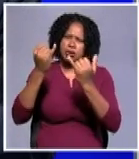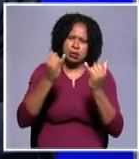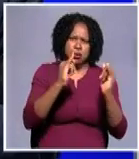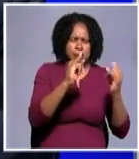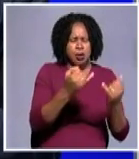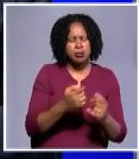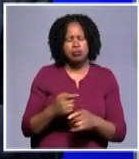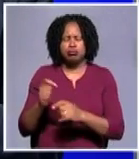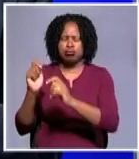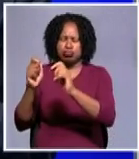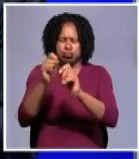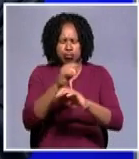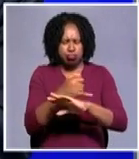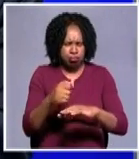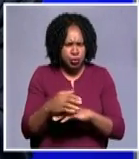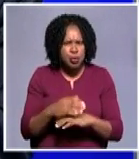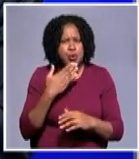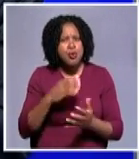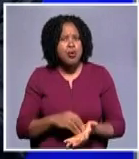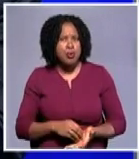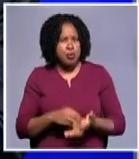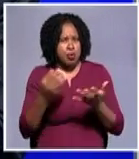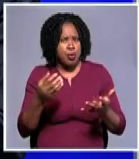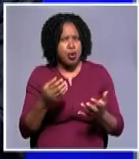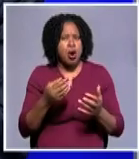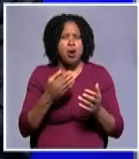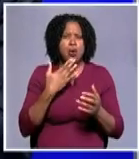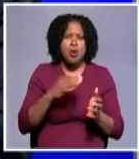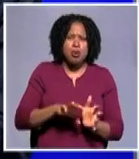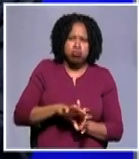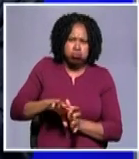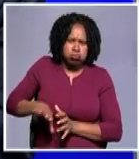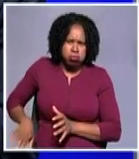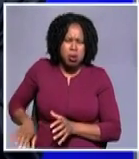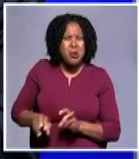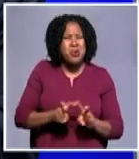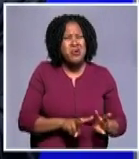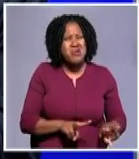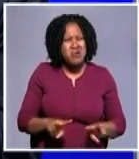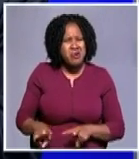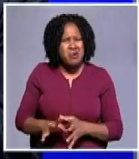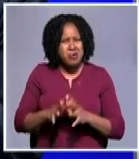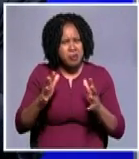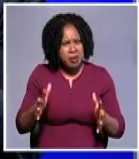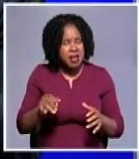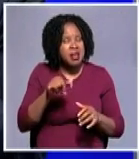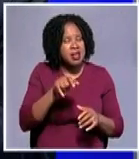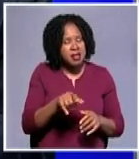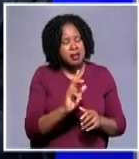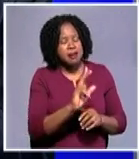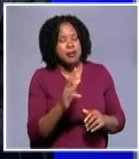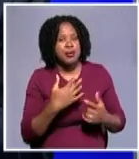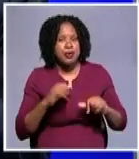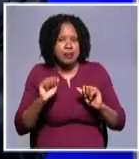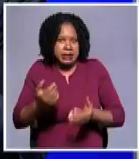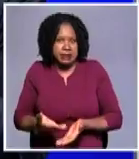the informal settlements, who are poor, who are marginalized, who are vulnerable. And these are the people that we need to pay